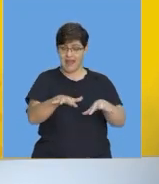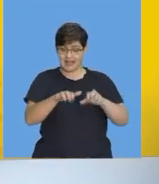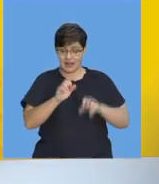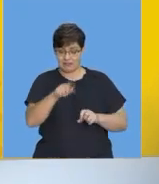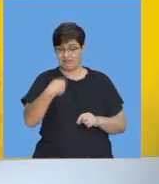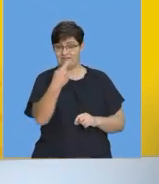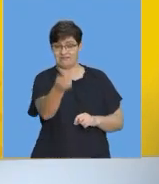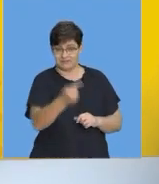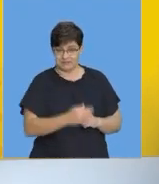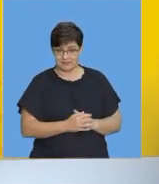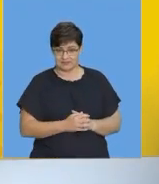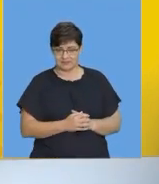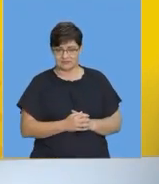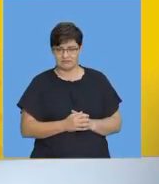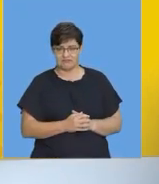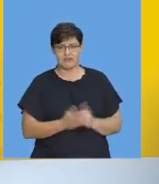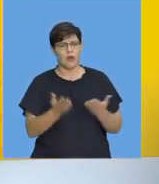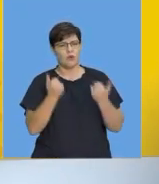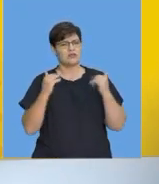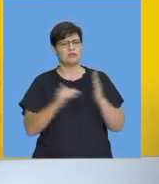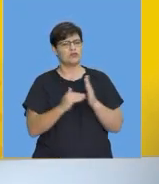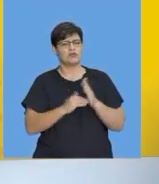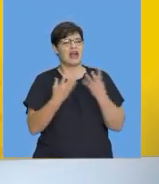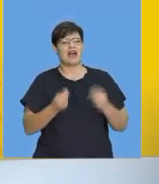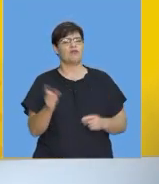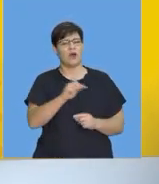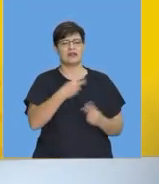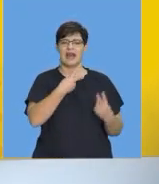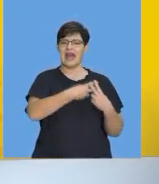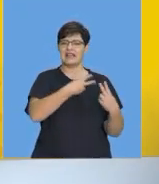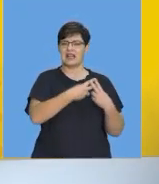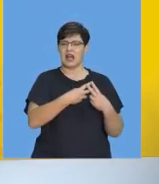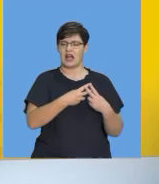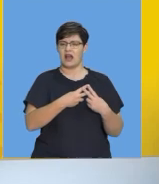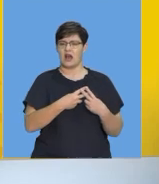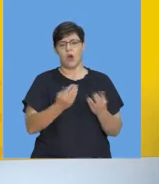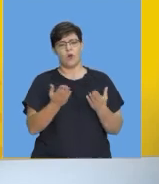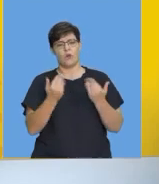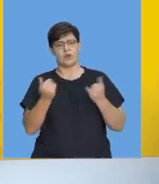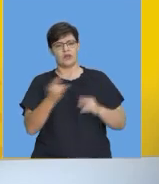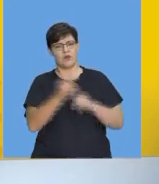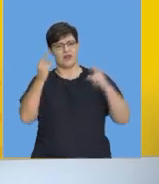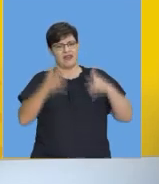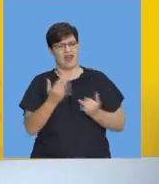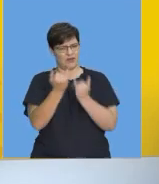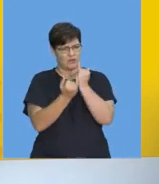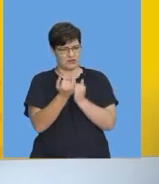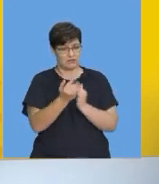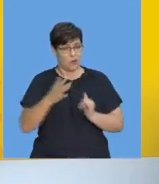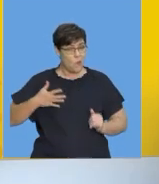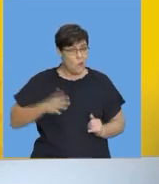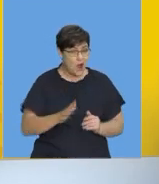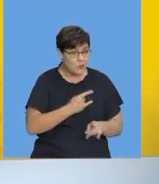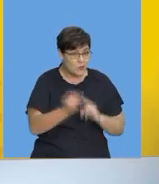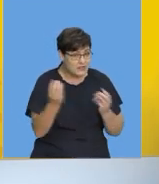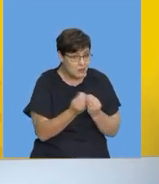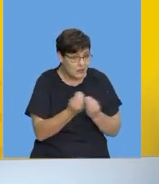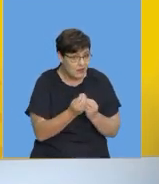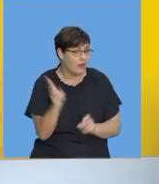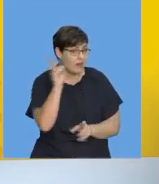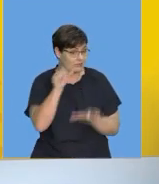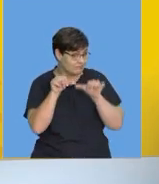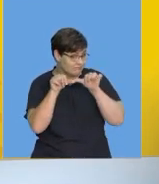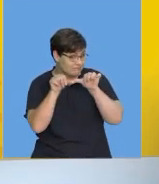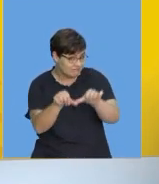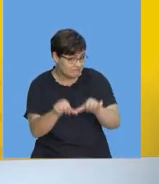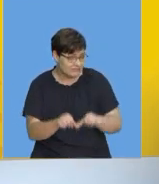upcoming exams. Wazimatric is bringing you the hashtag WazoWinner competition, so if you want to win yourself something, listen up.